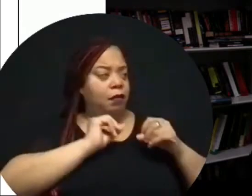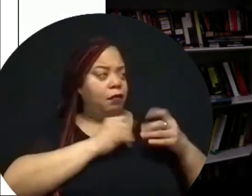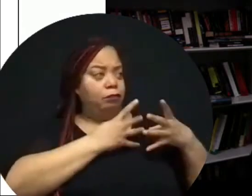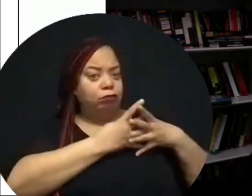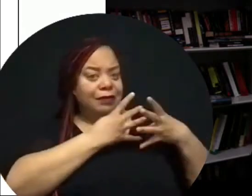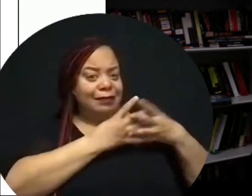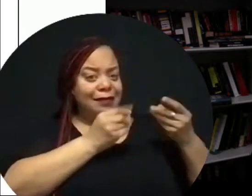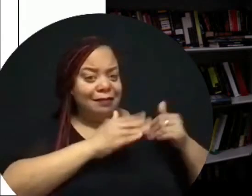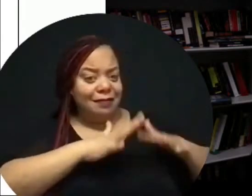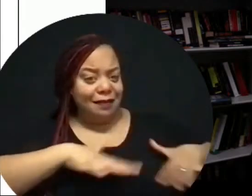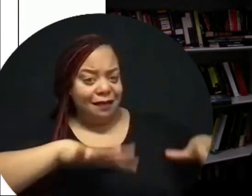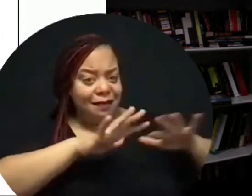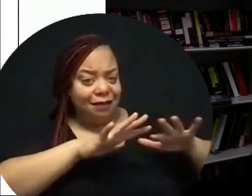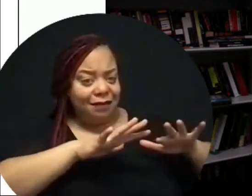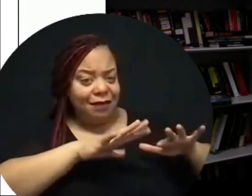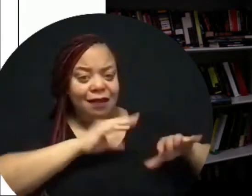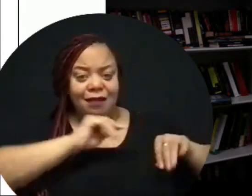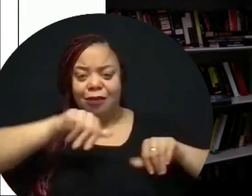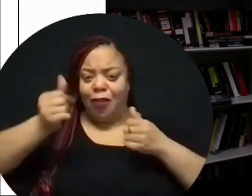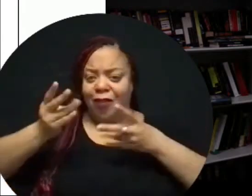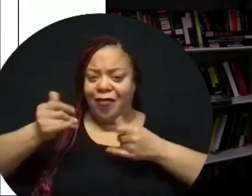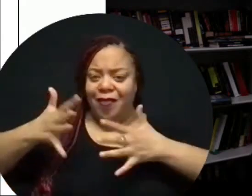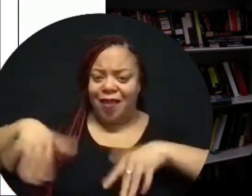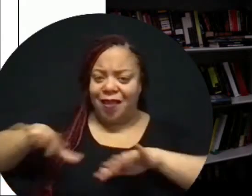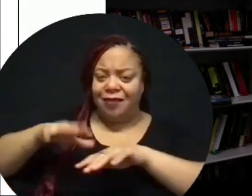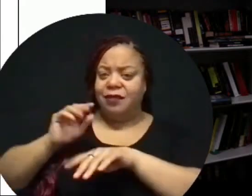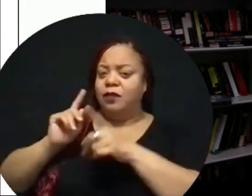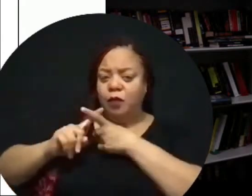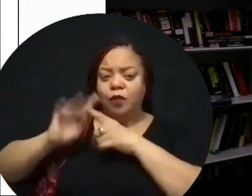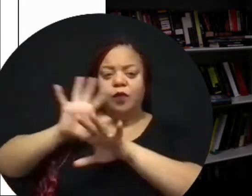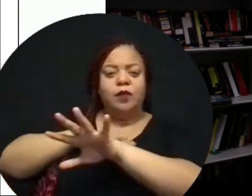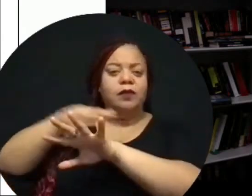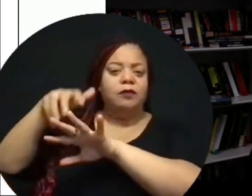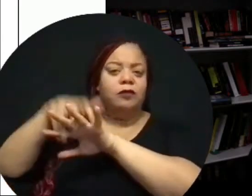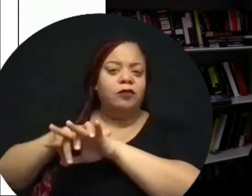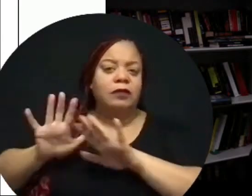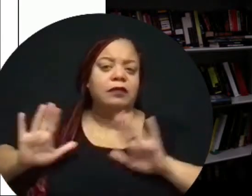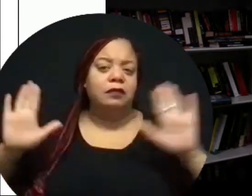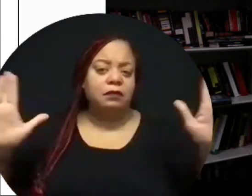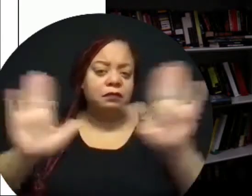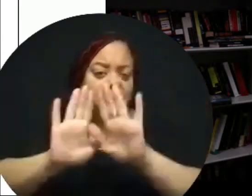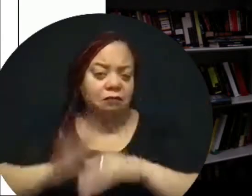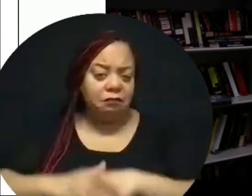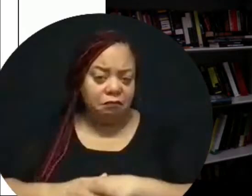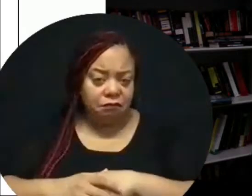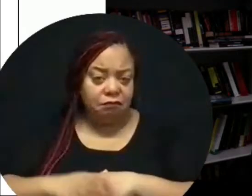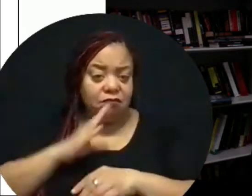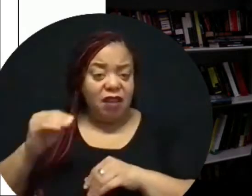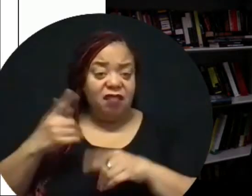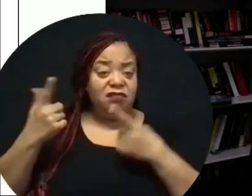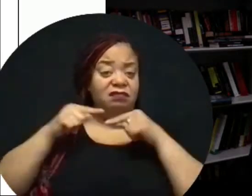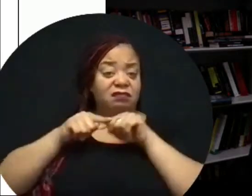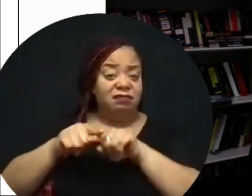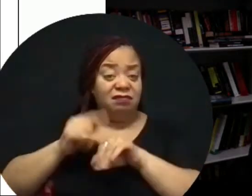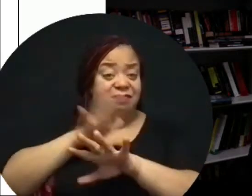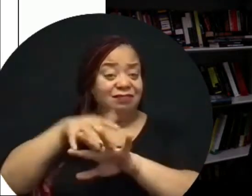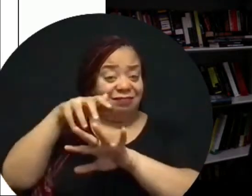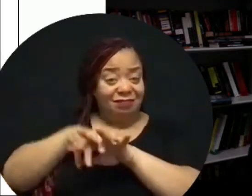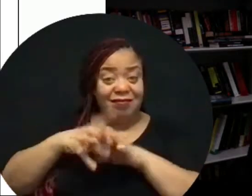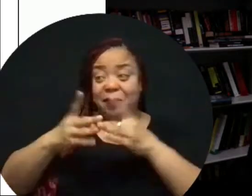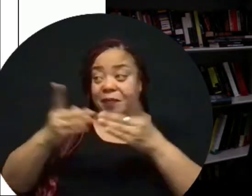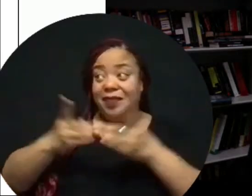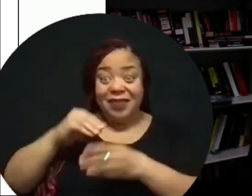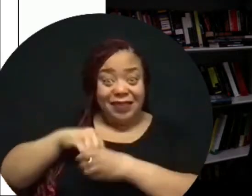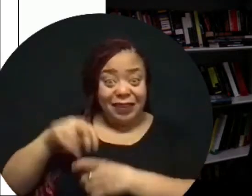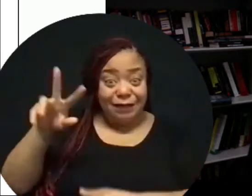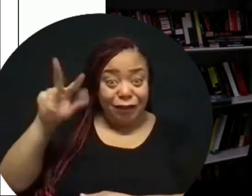Black communities in a day-to-day way create reciprocity with each other through the land and the waterscapes. That really is the